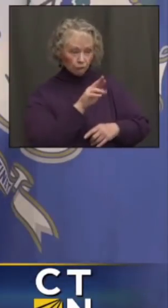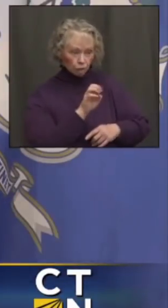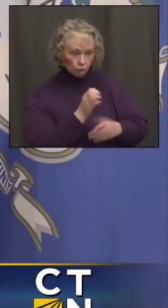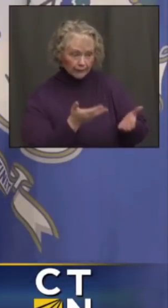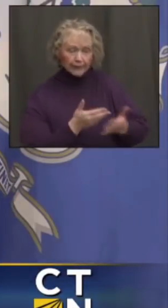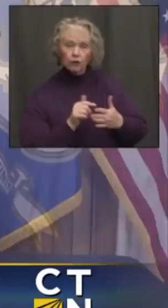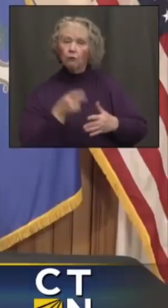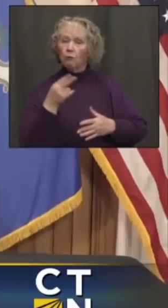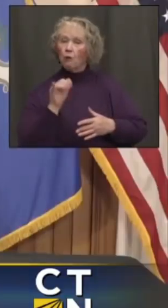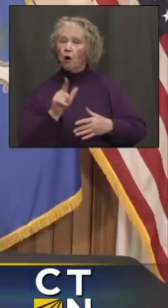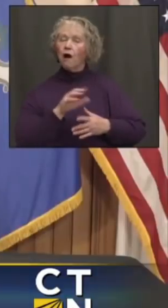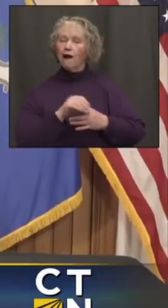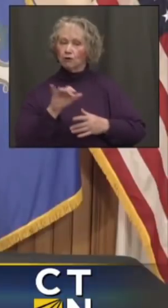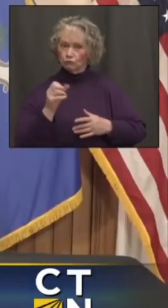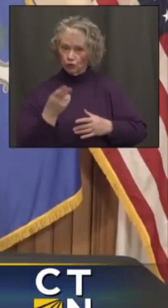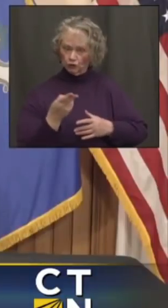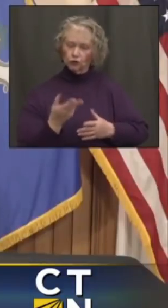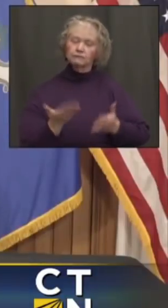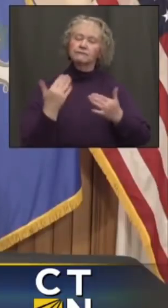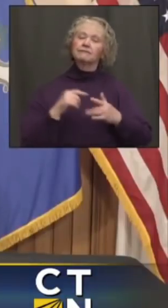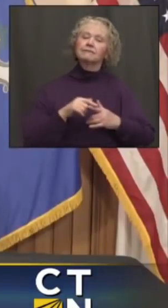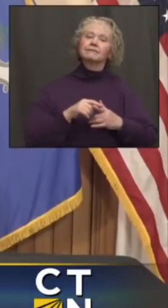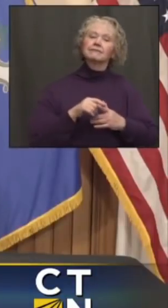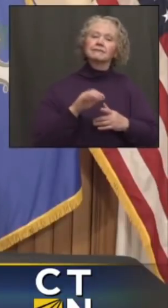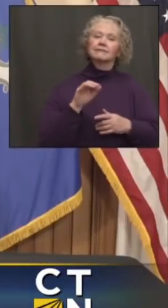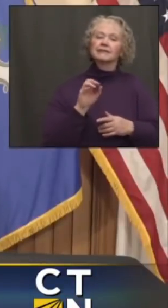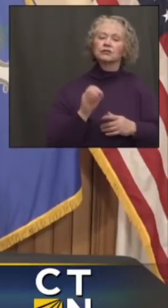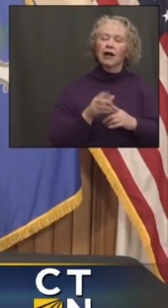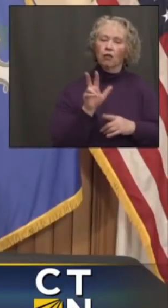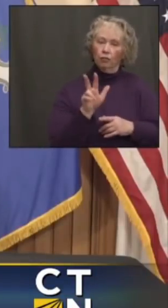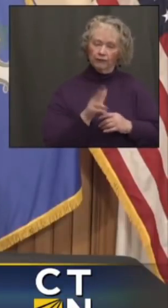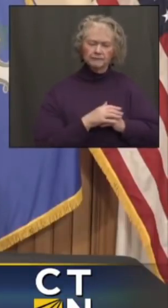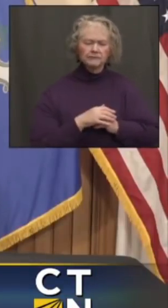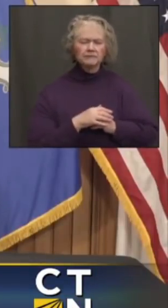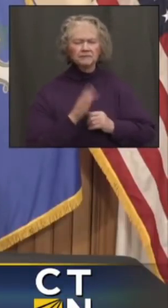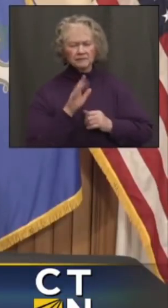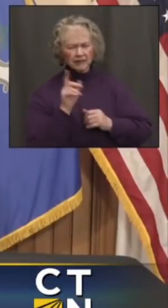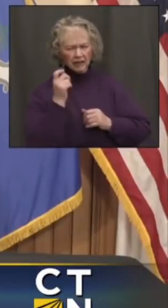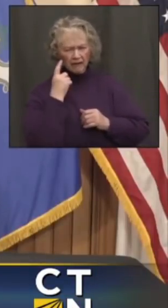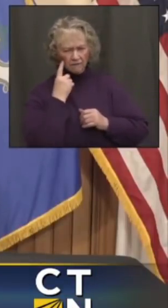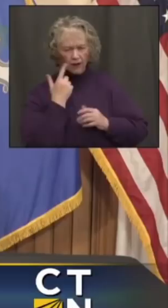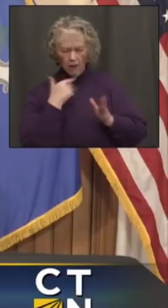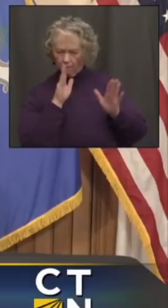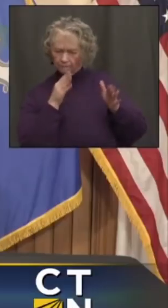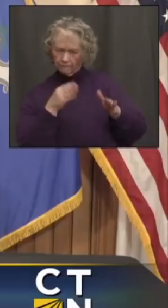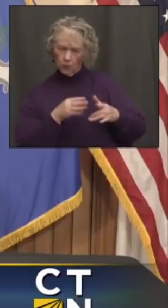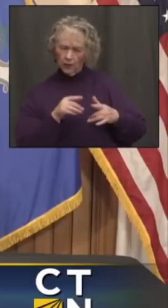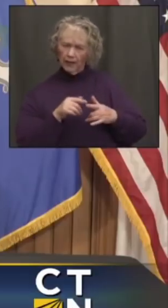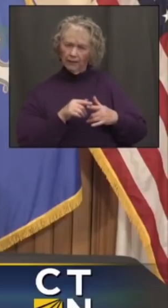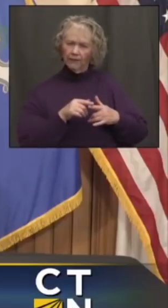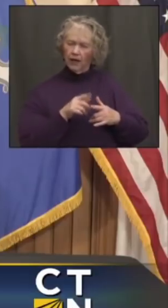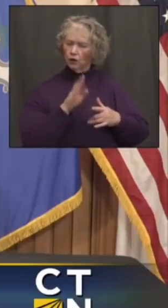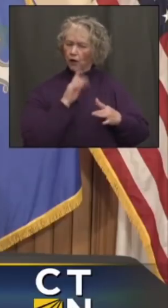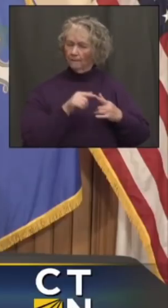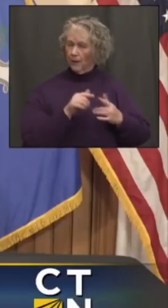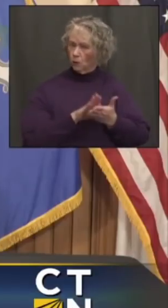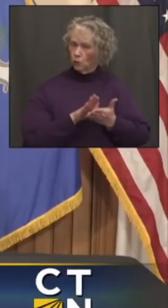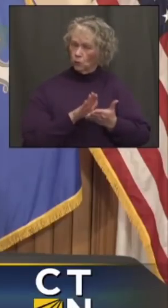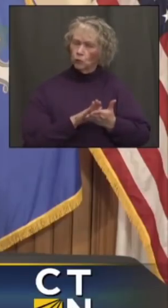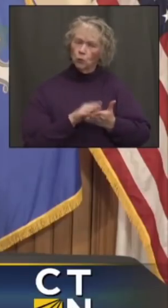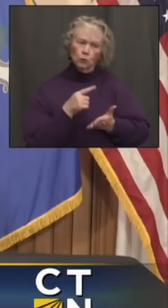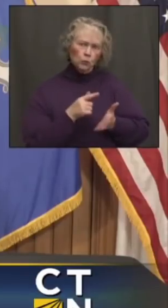how we can make up for lost time and make sure this next school year is the best ever. With that, let me open up the questions with